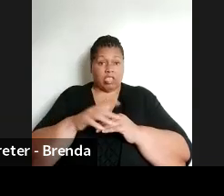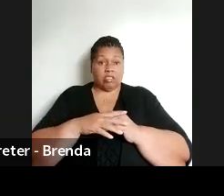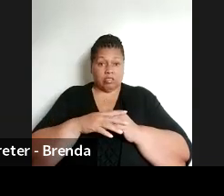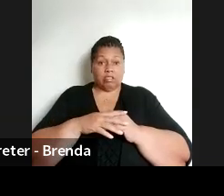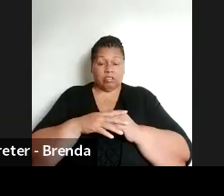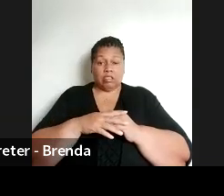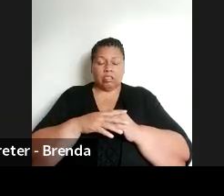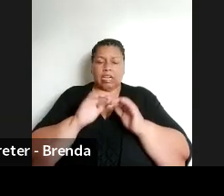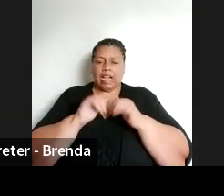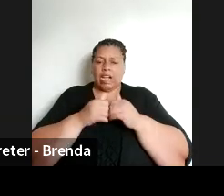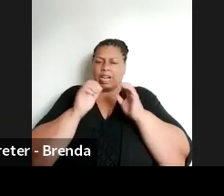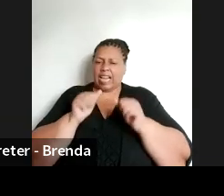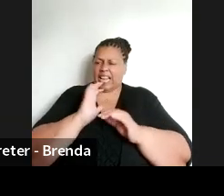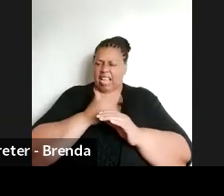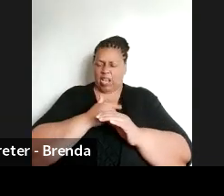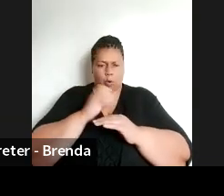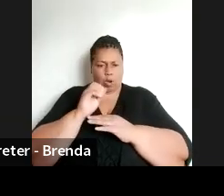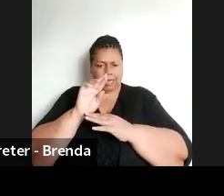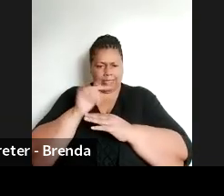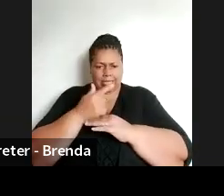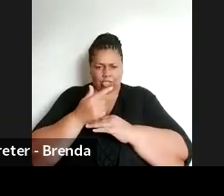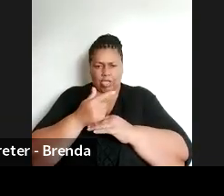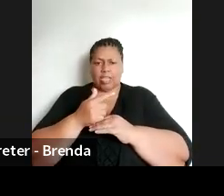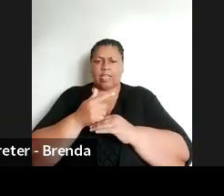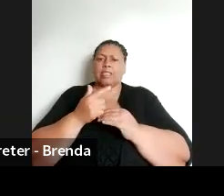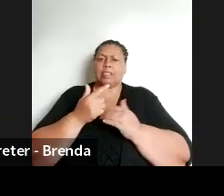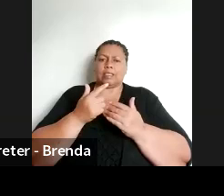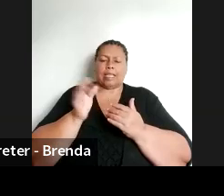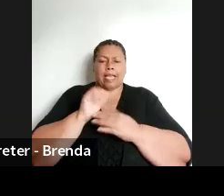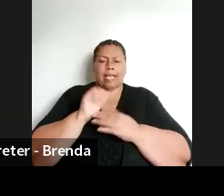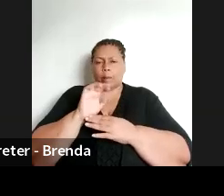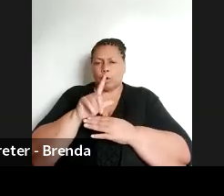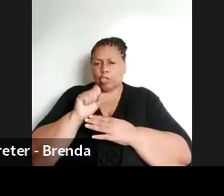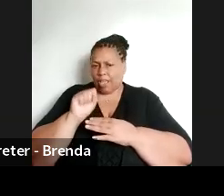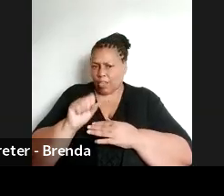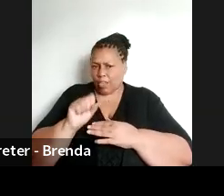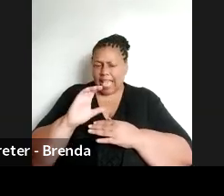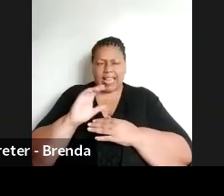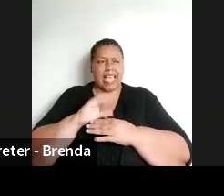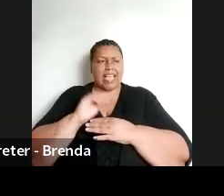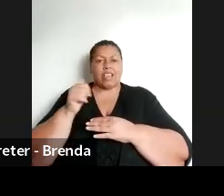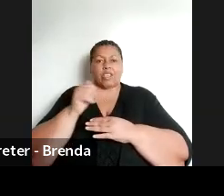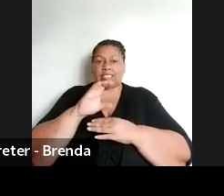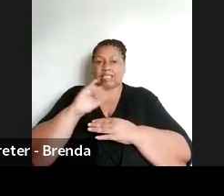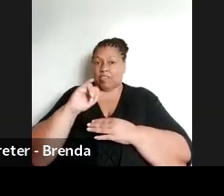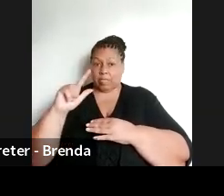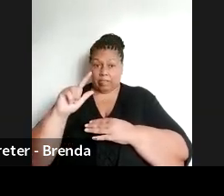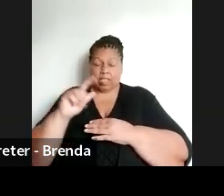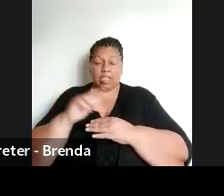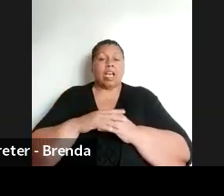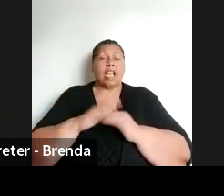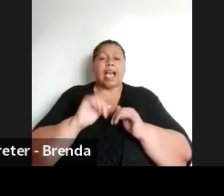how can our organization, so organizations like ABLE South Carolina and other centers for independent living, how can we do a